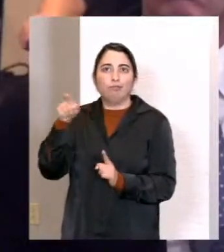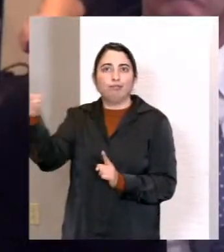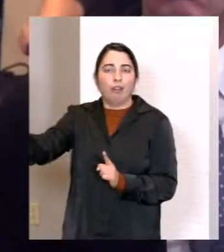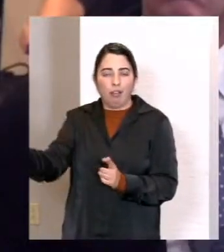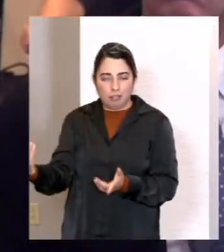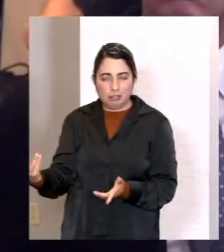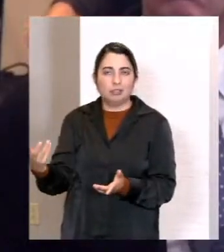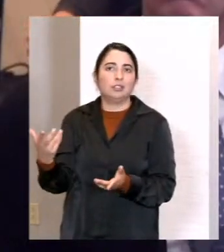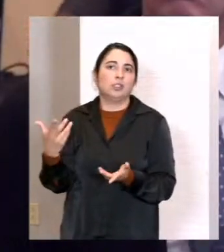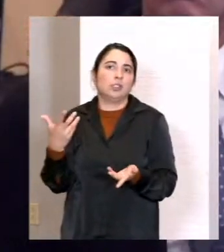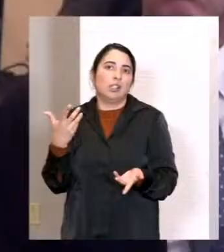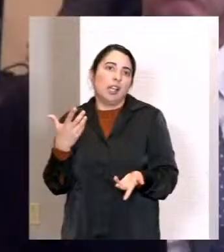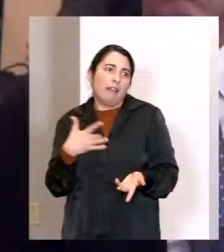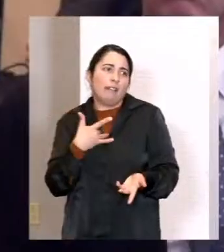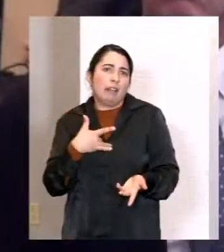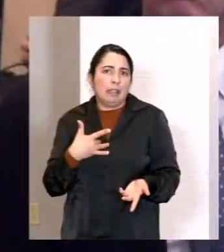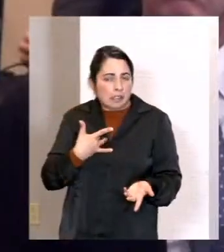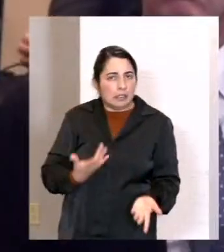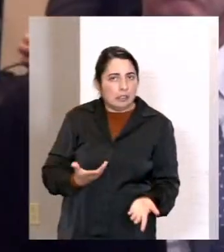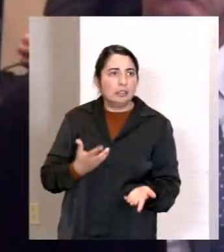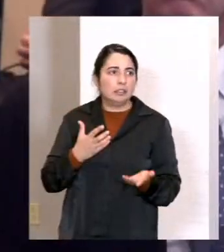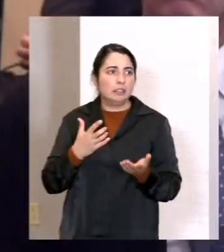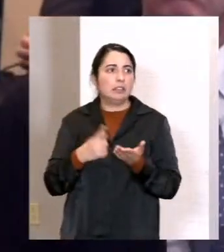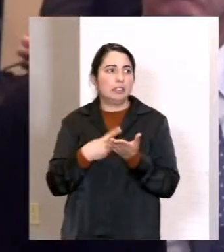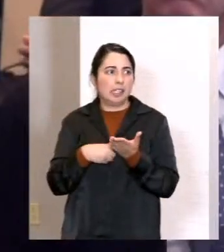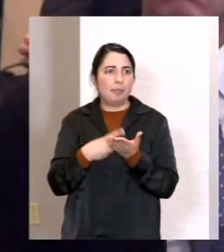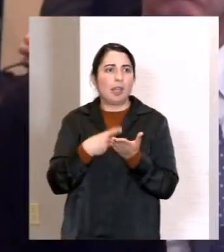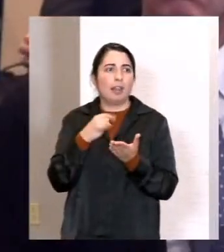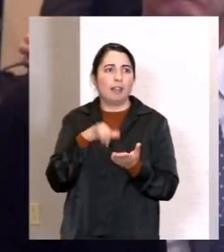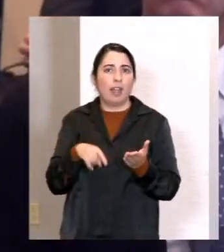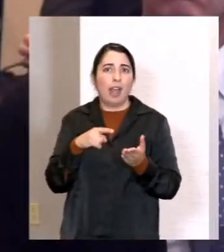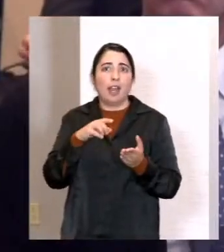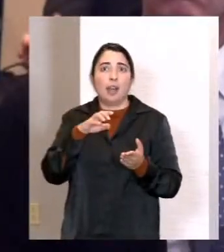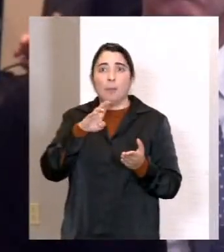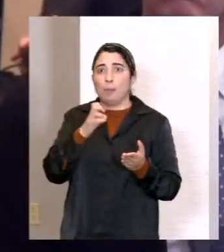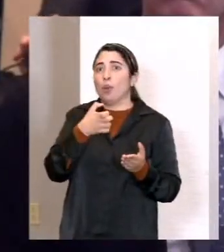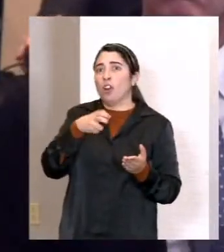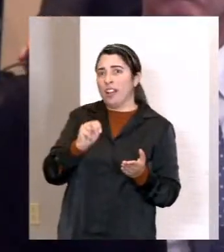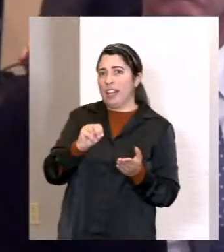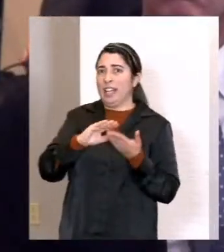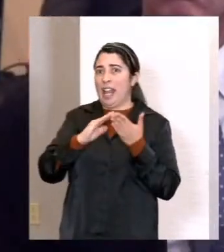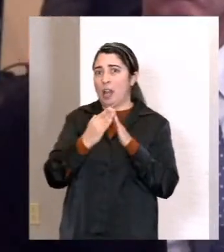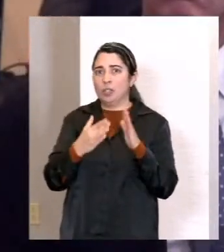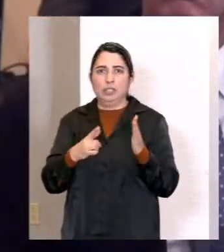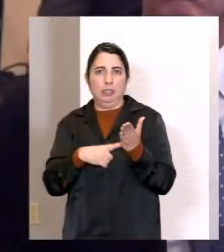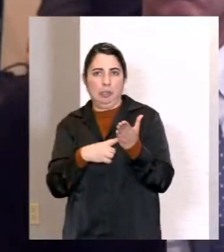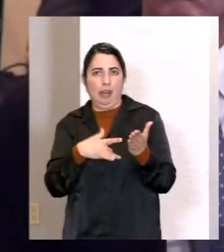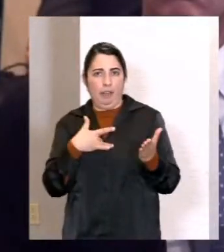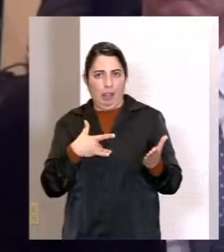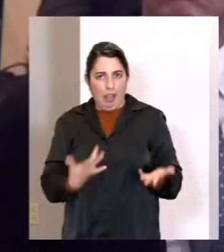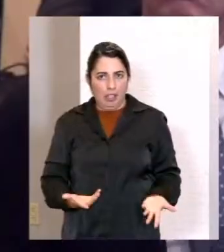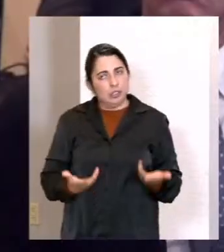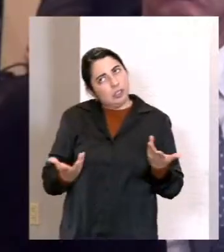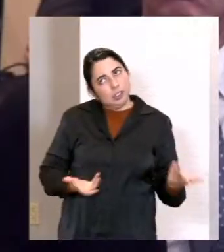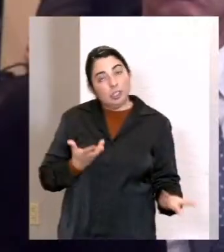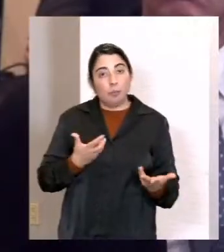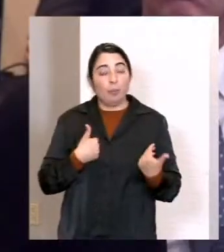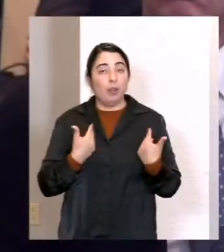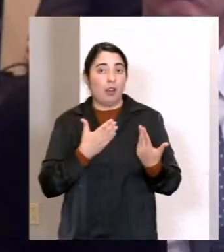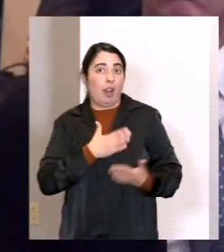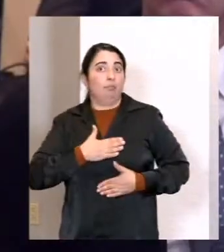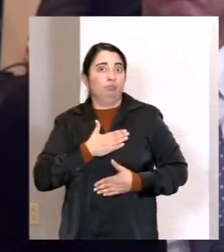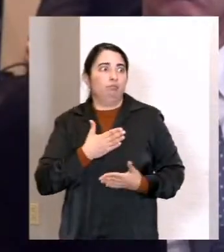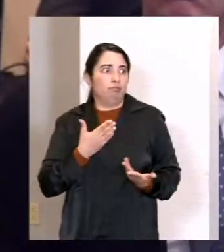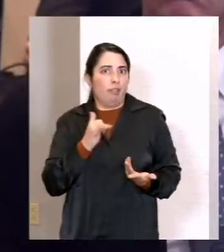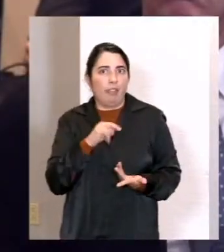Or if not on the forgotten side, it sometimes seems that way here in Bergen County. And I appreciate that you guys did take the trouble